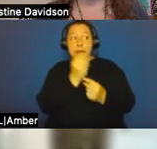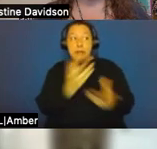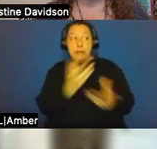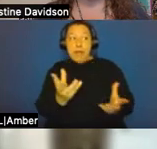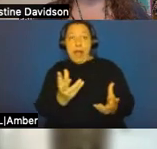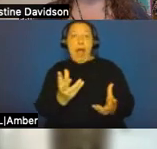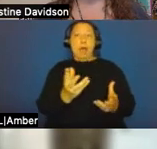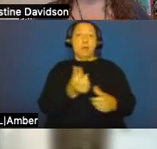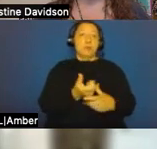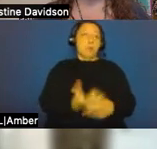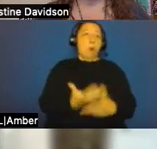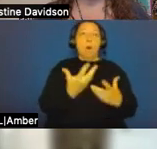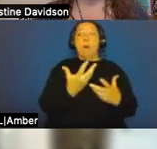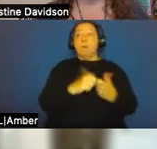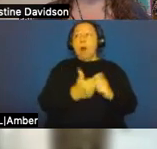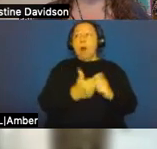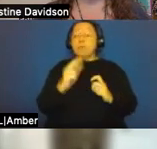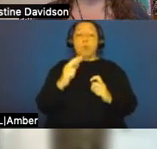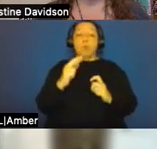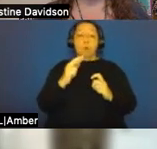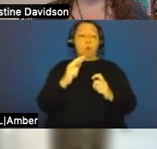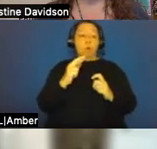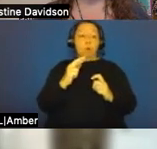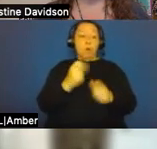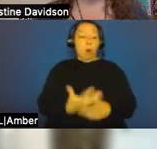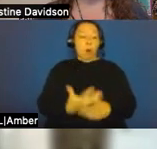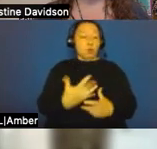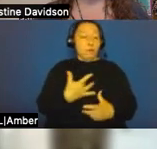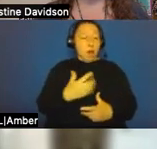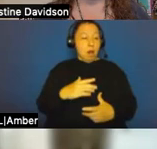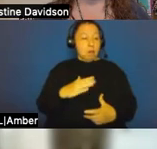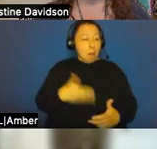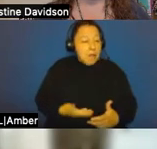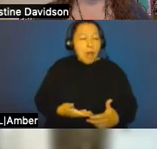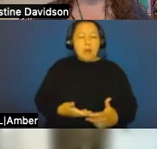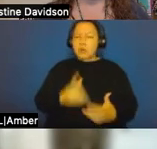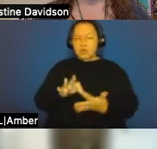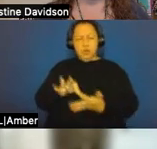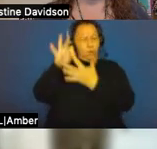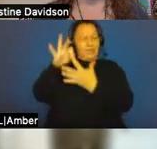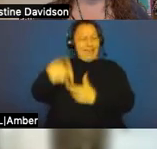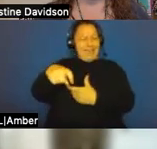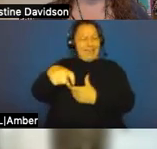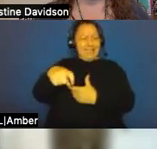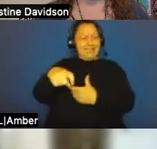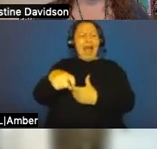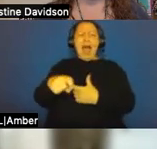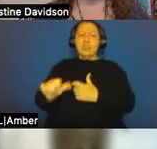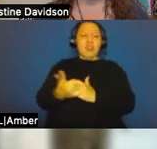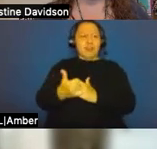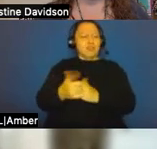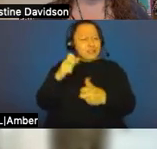any kind of problems. There are unique needs and difficult situations that happen to our